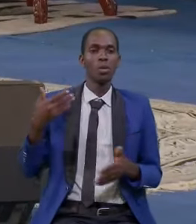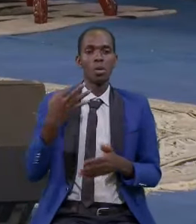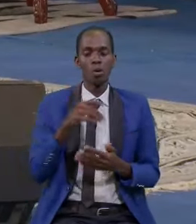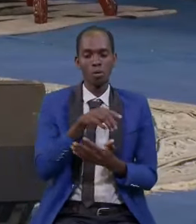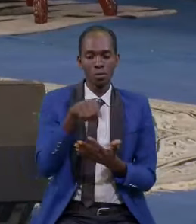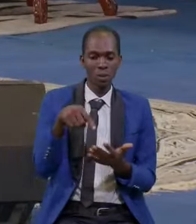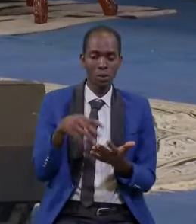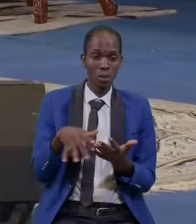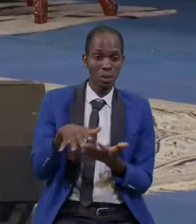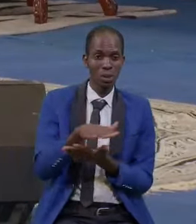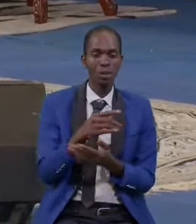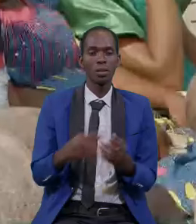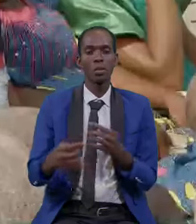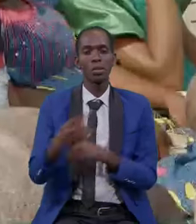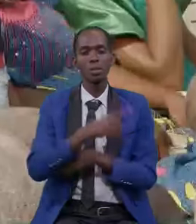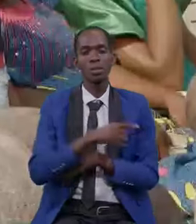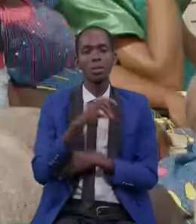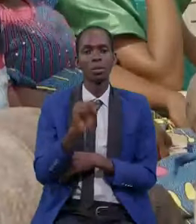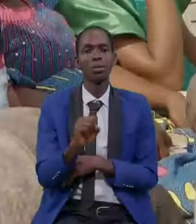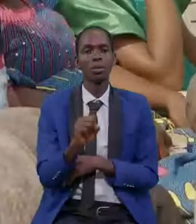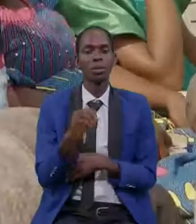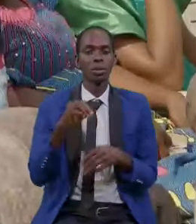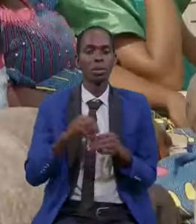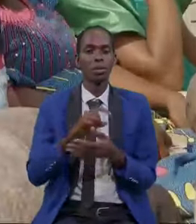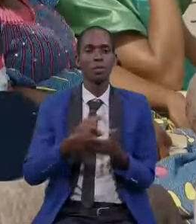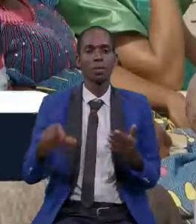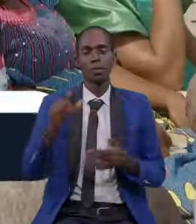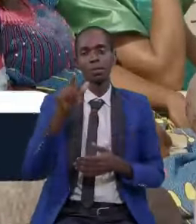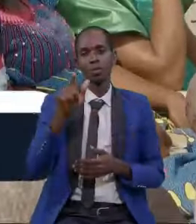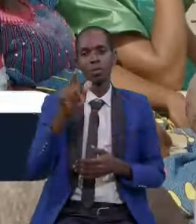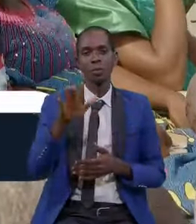Verse 25, in verse 25, ye